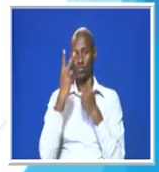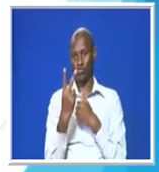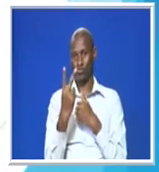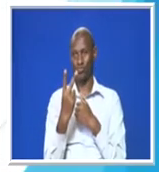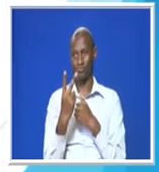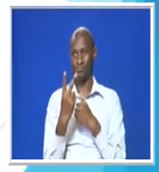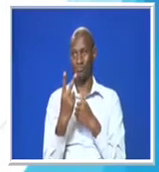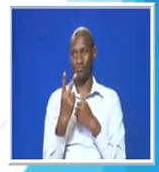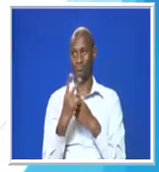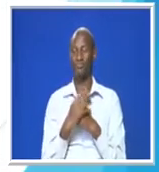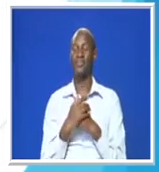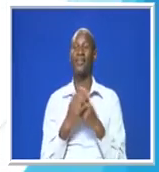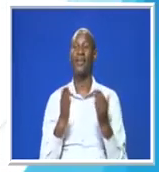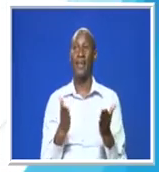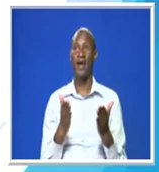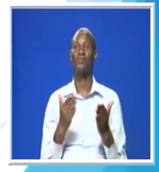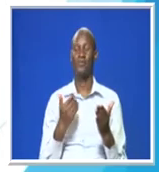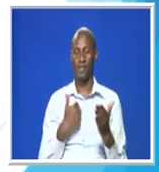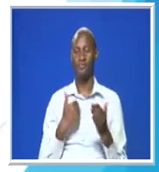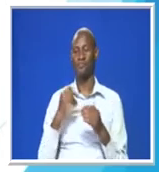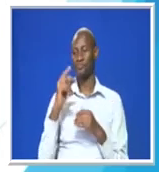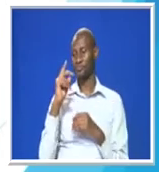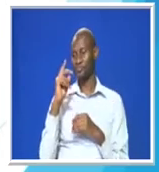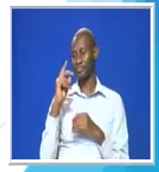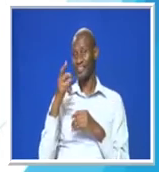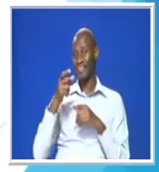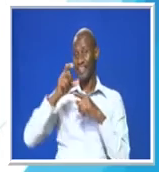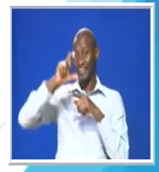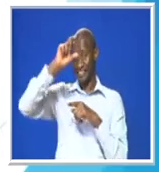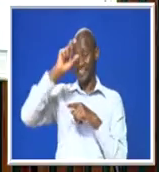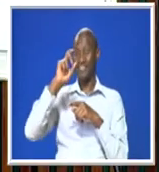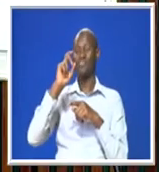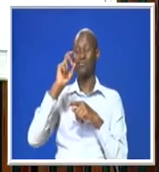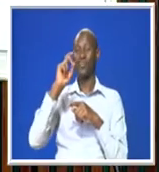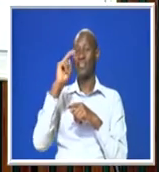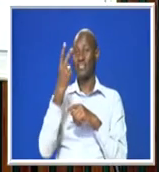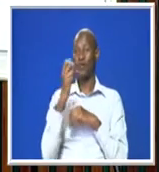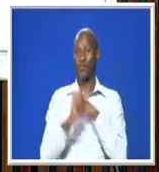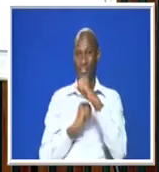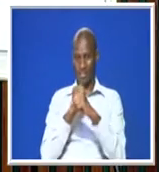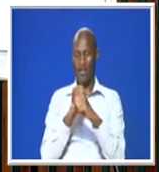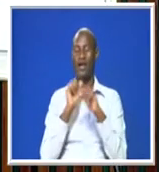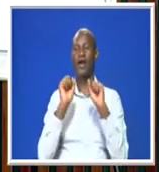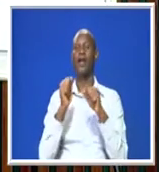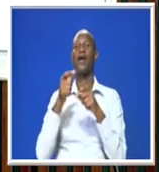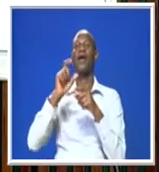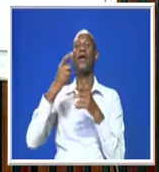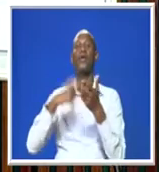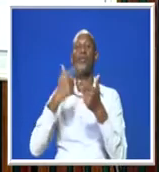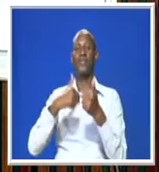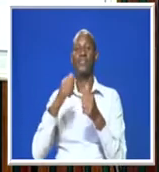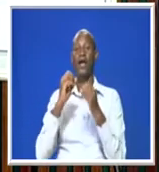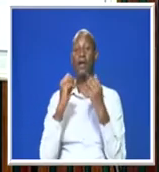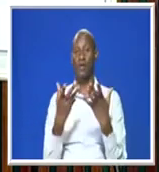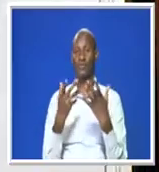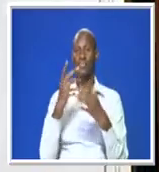672. Now that we have the interest for the second year, we can calculate the amount at the end of the second year. And as